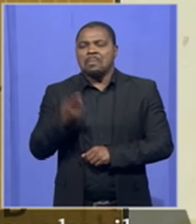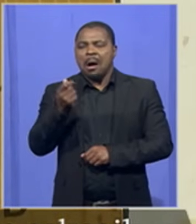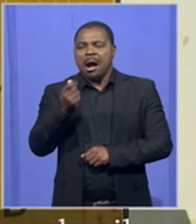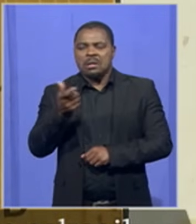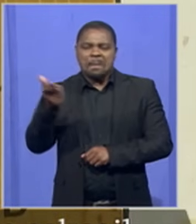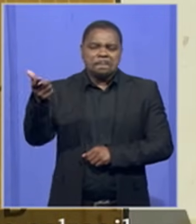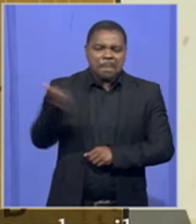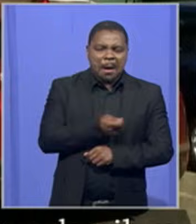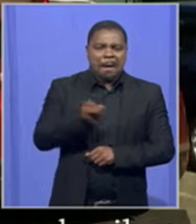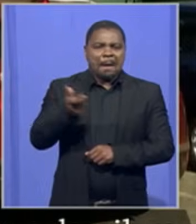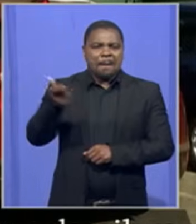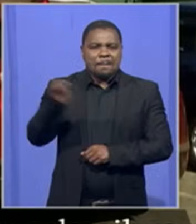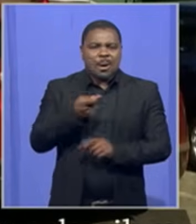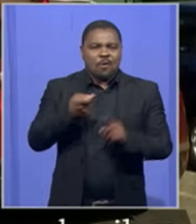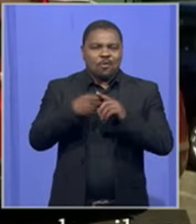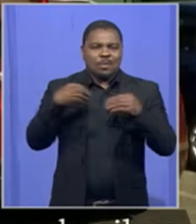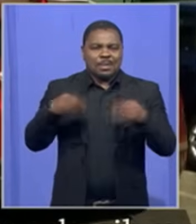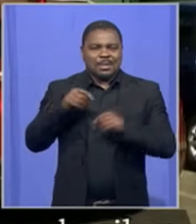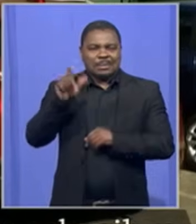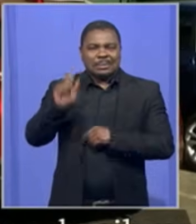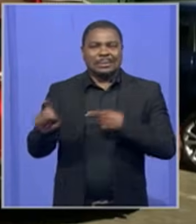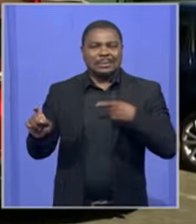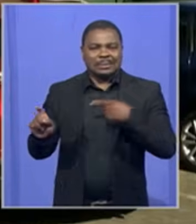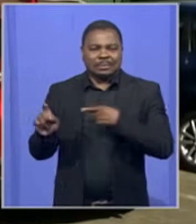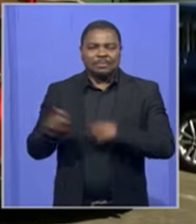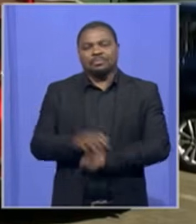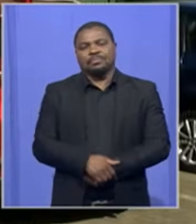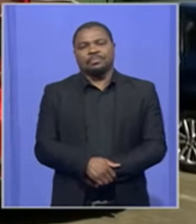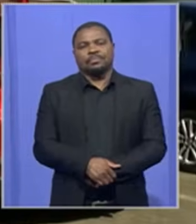gogiwa go tswa kwa bankeng ya rakgwebo.